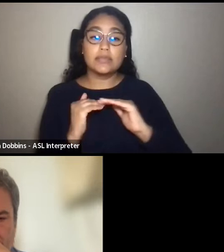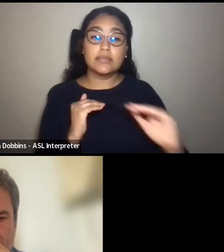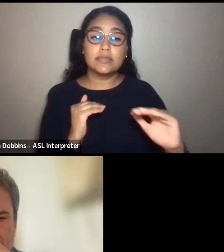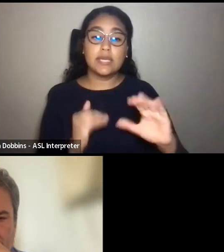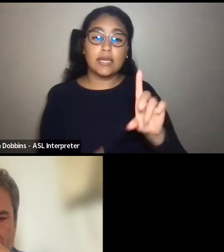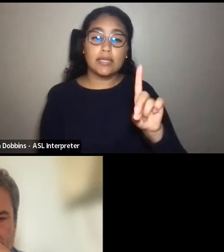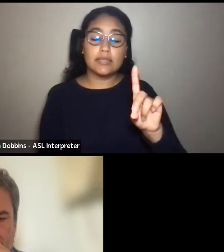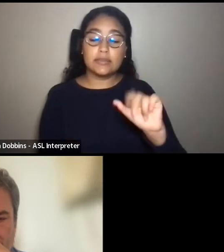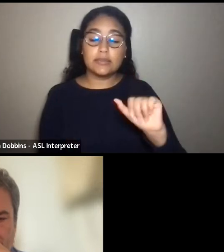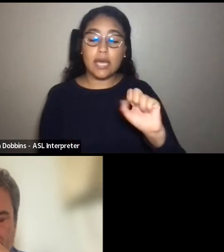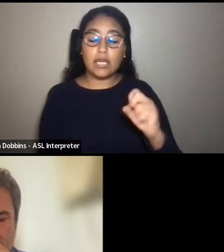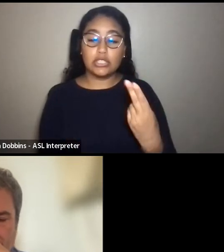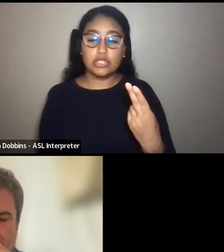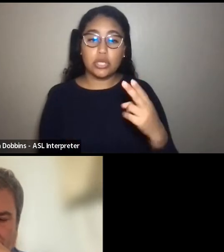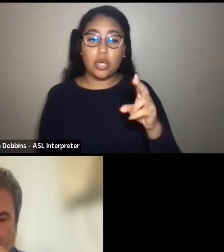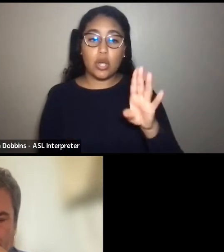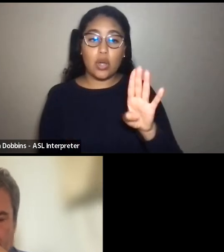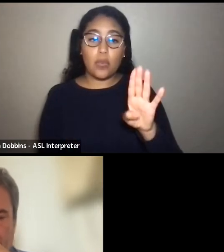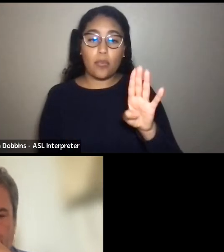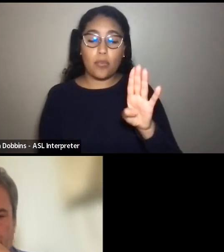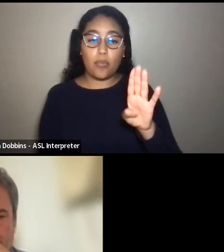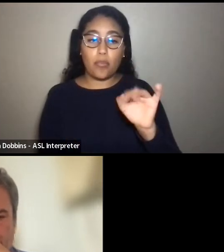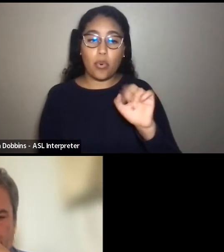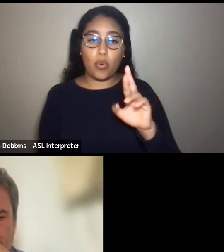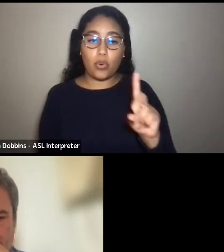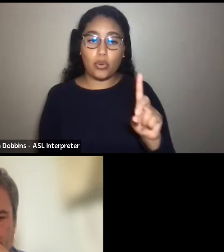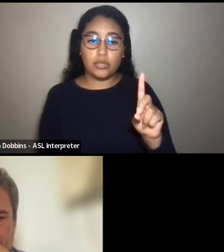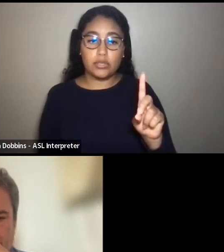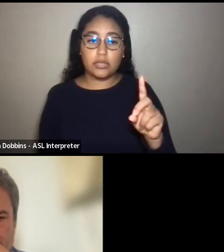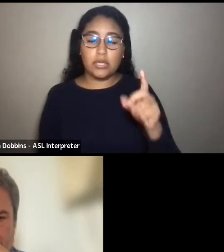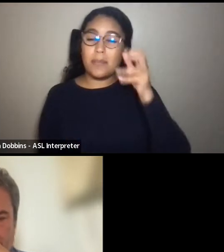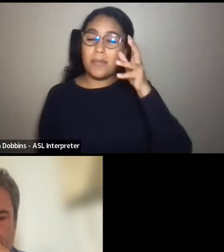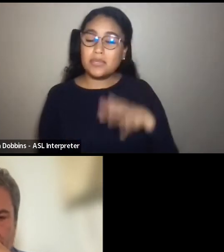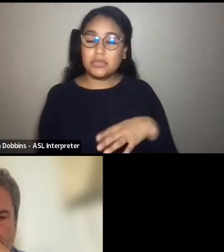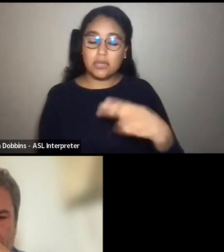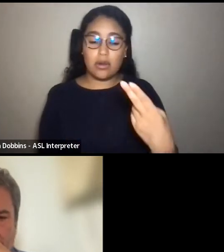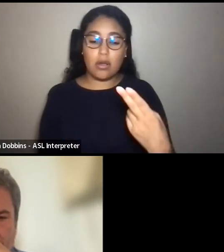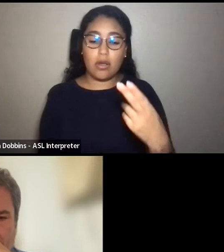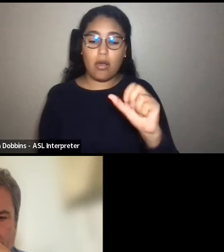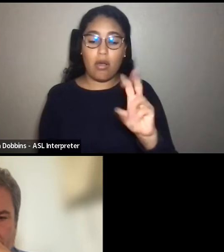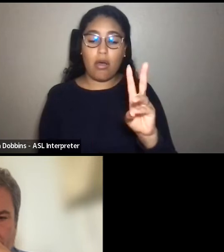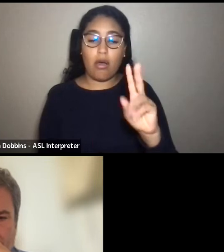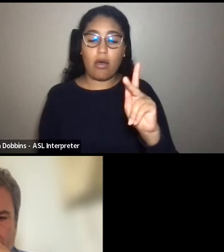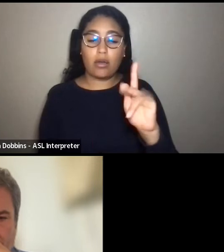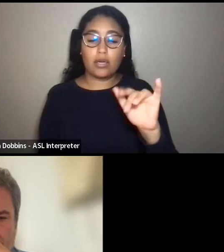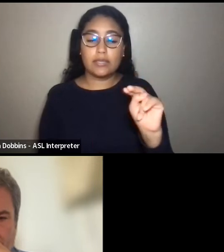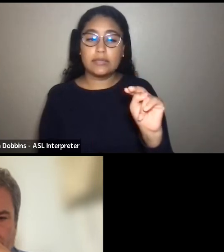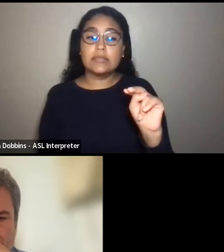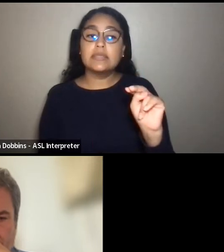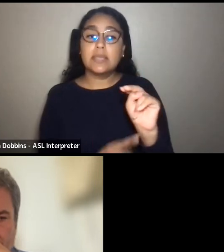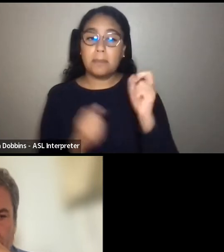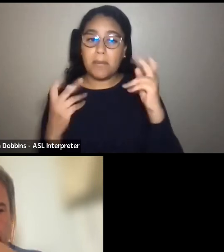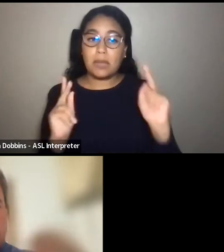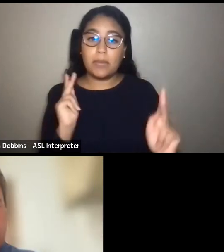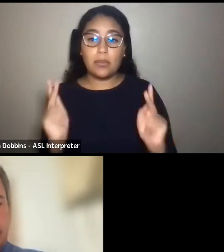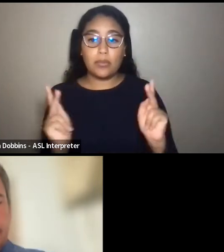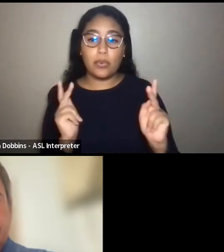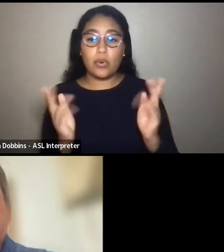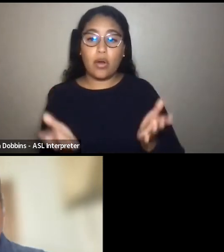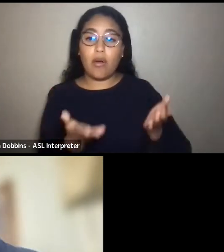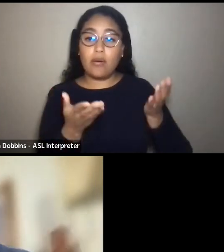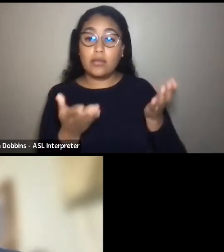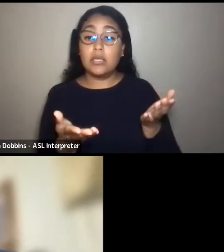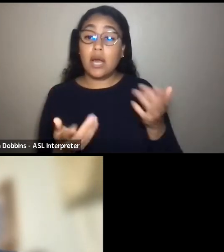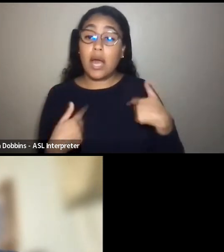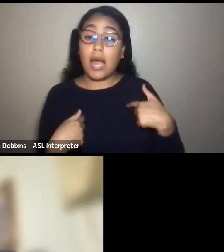dashboard. This is something that was shared to me by Mr. Hawkins and is a result of a number of people, but I was so impressed